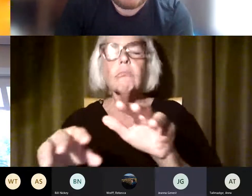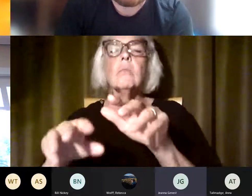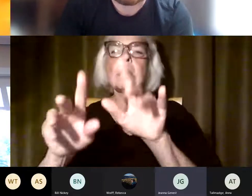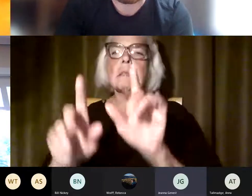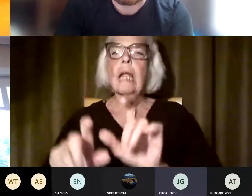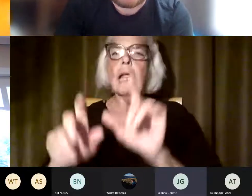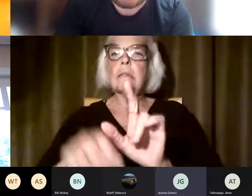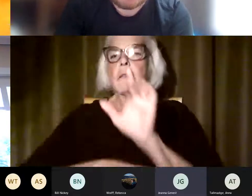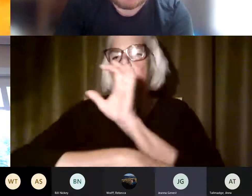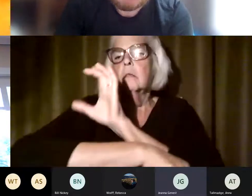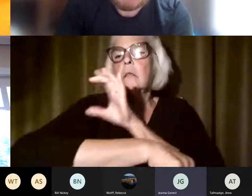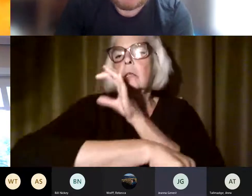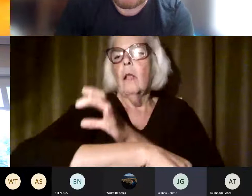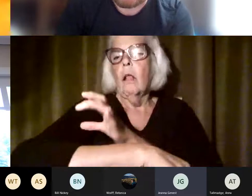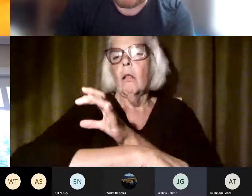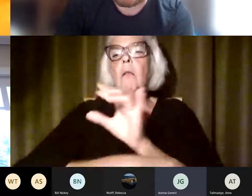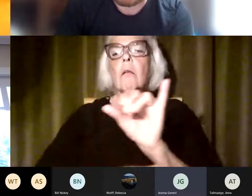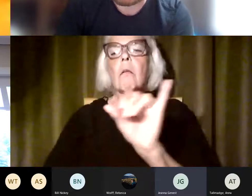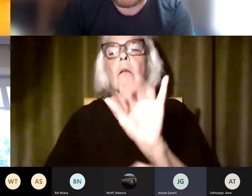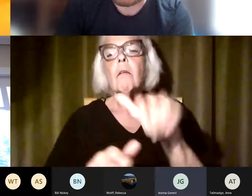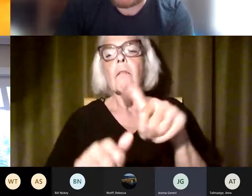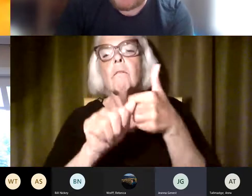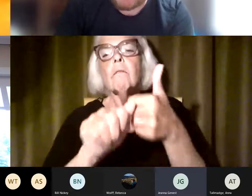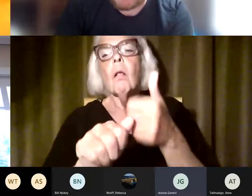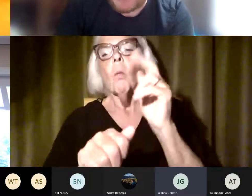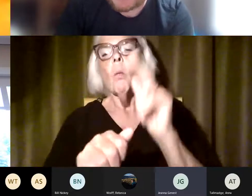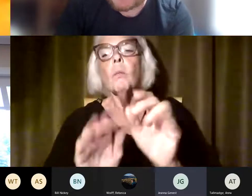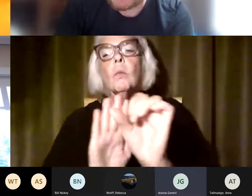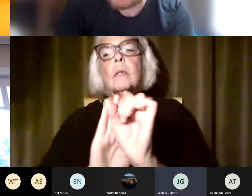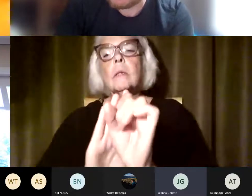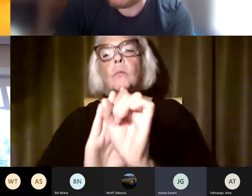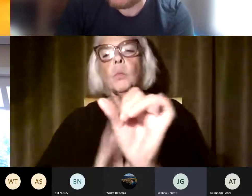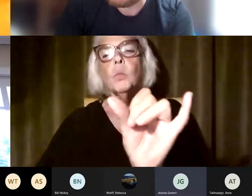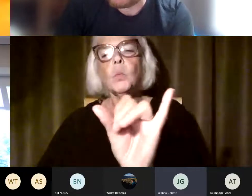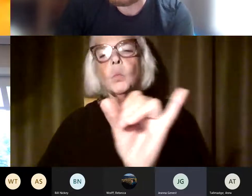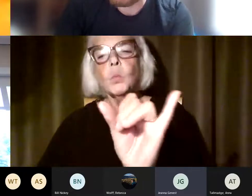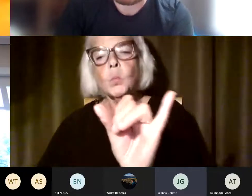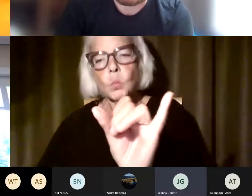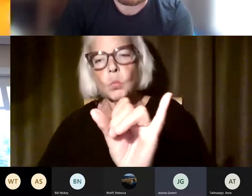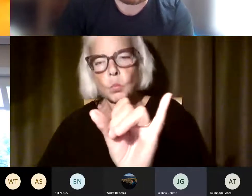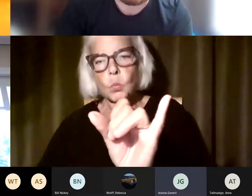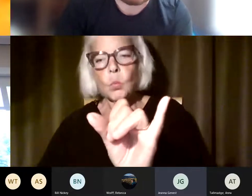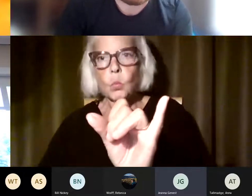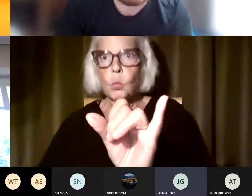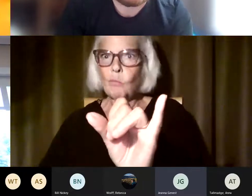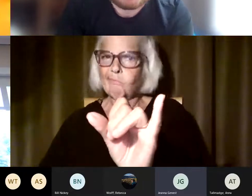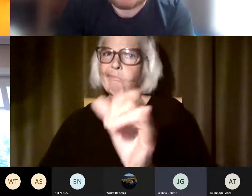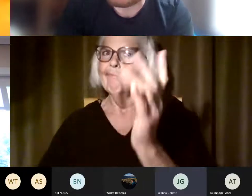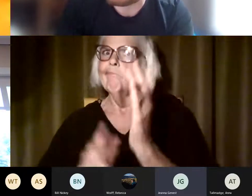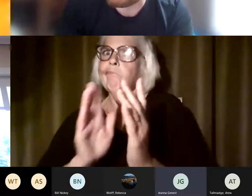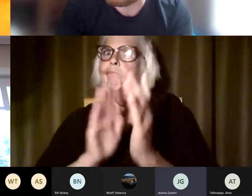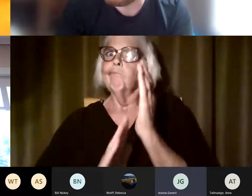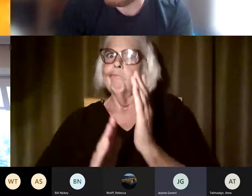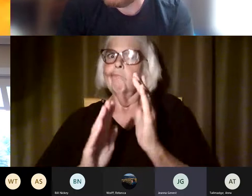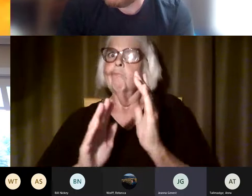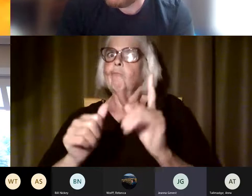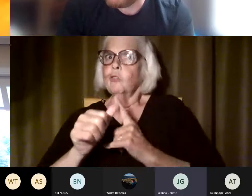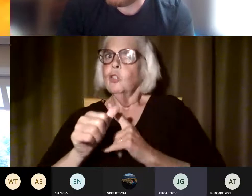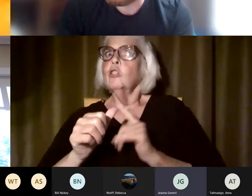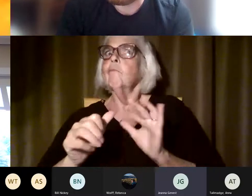on people's symptoms when we were first finding out about cases and documenting those for the CDC.